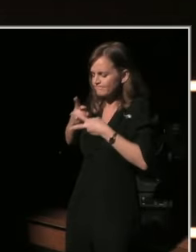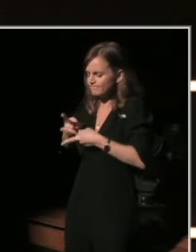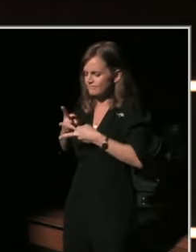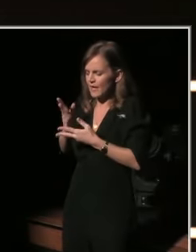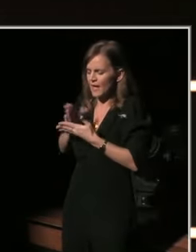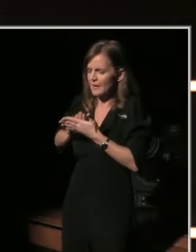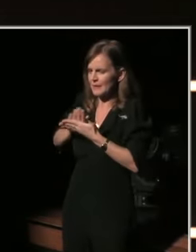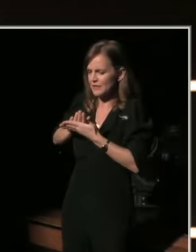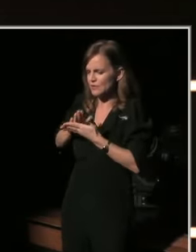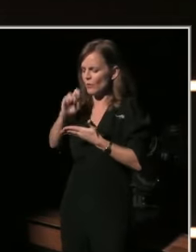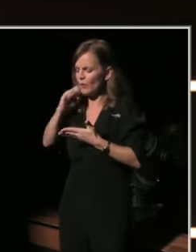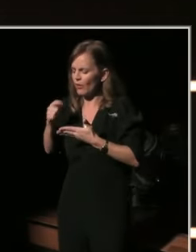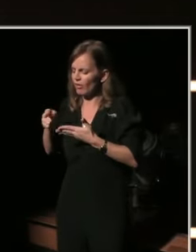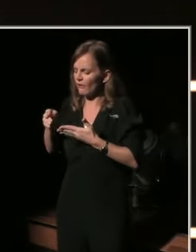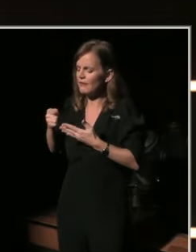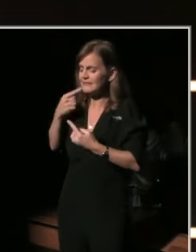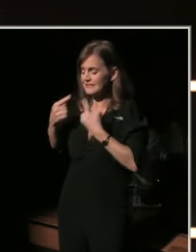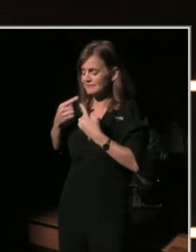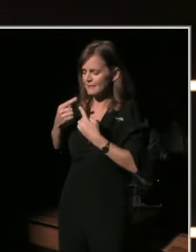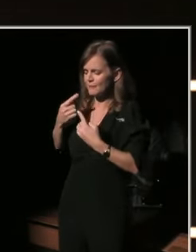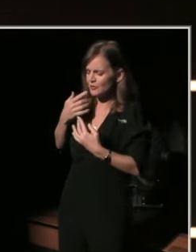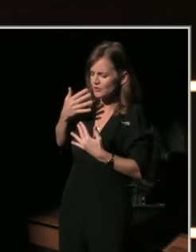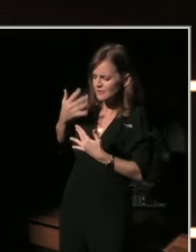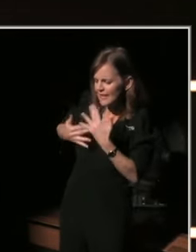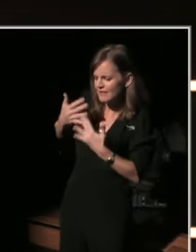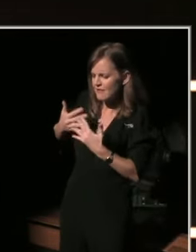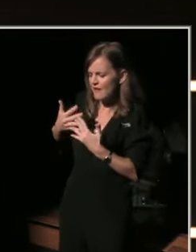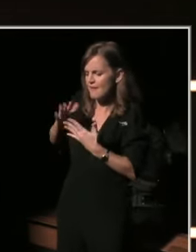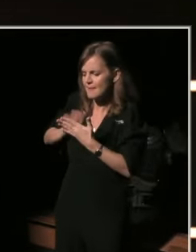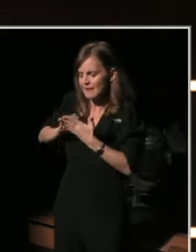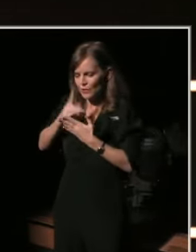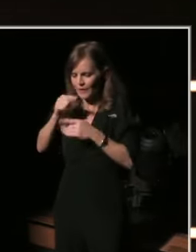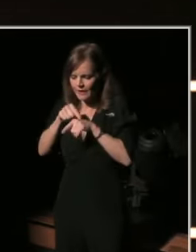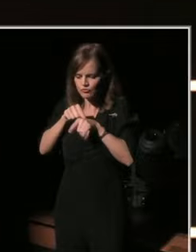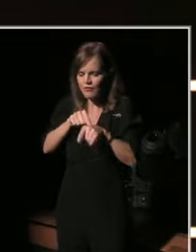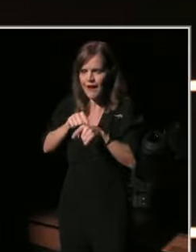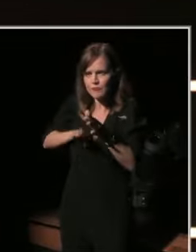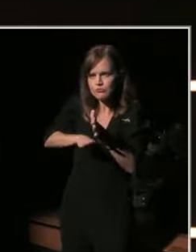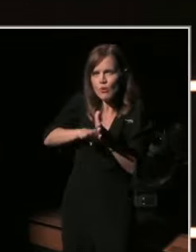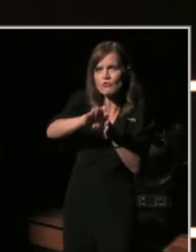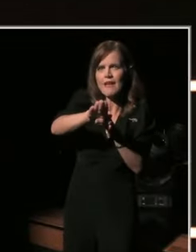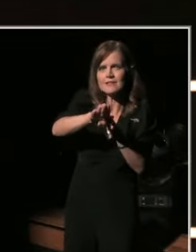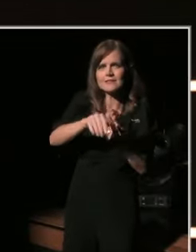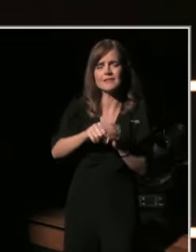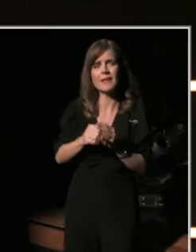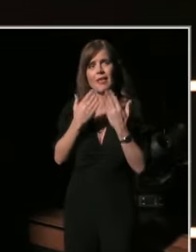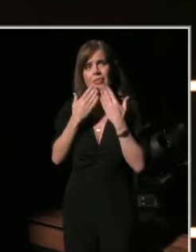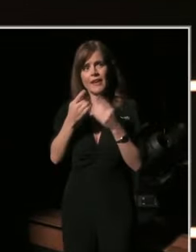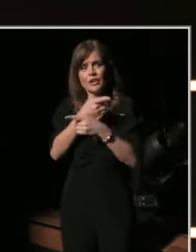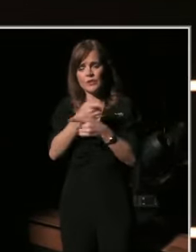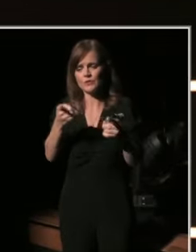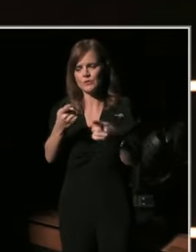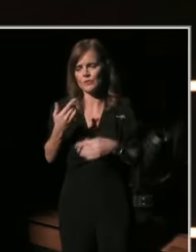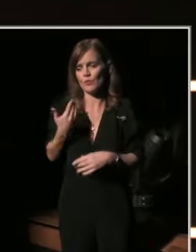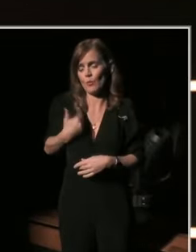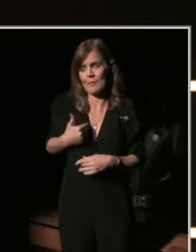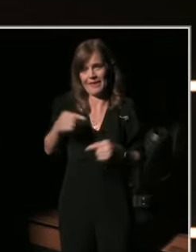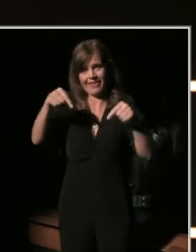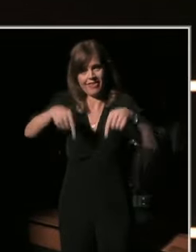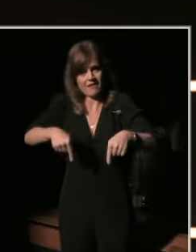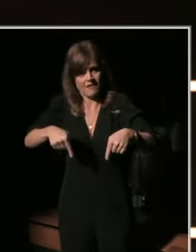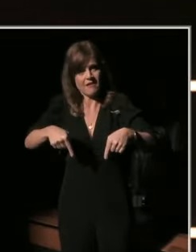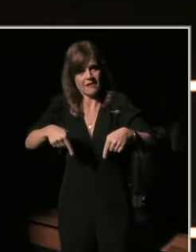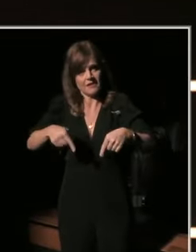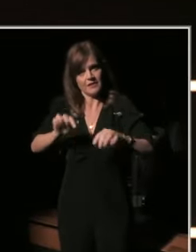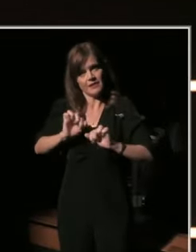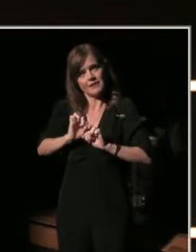that we can further chart progress. Thank you to everyone in this room who in your own way, in this room and beyond, who